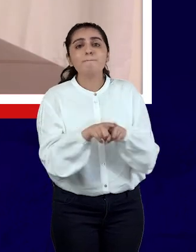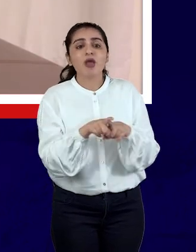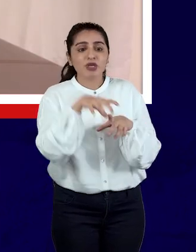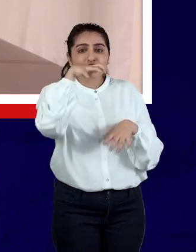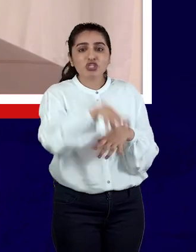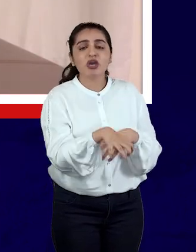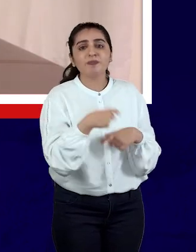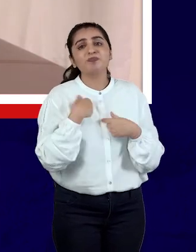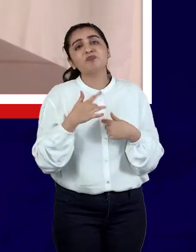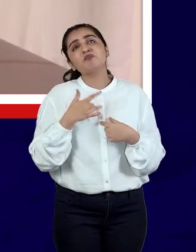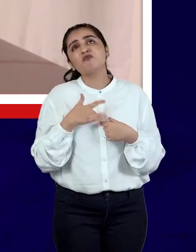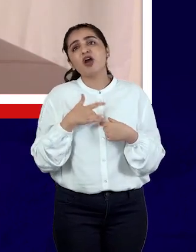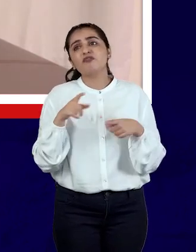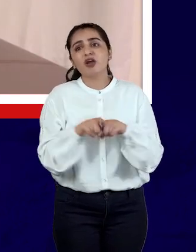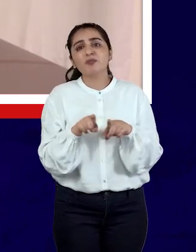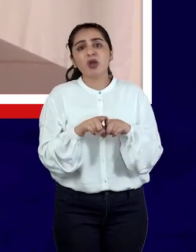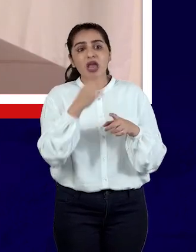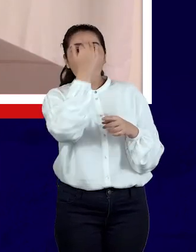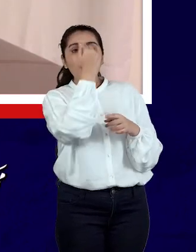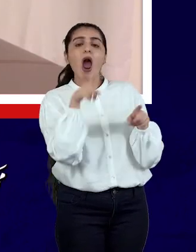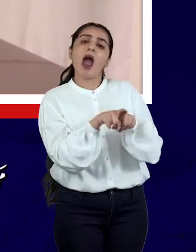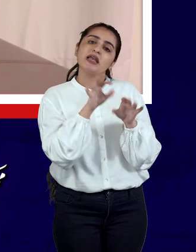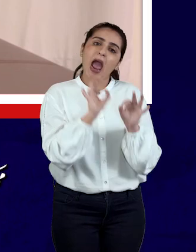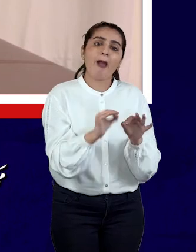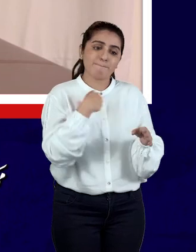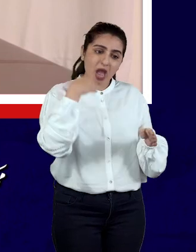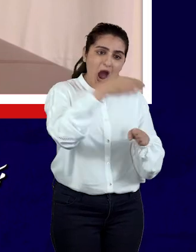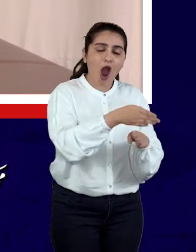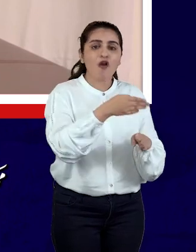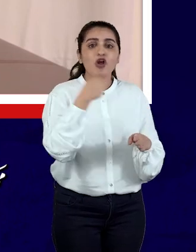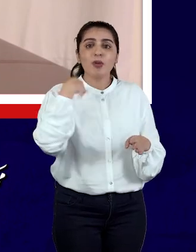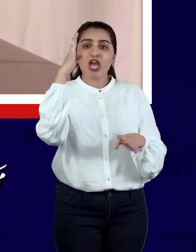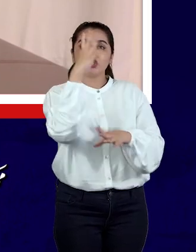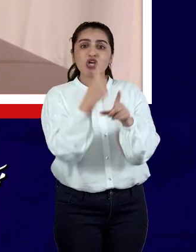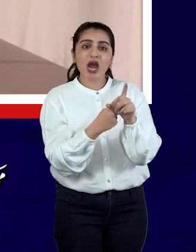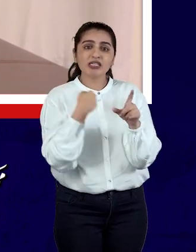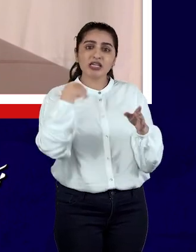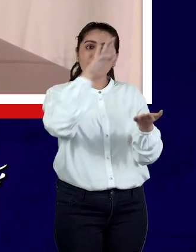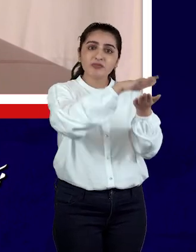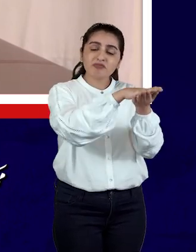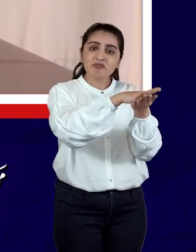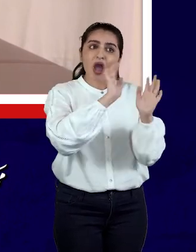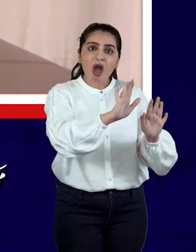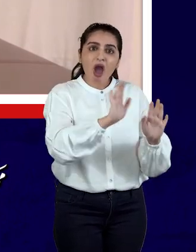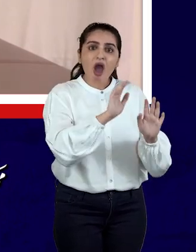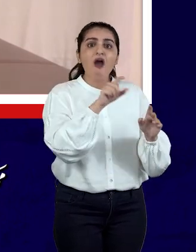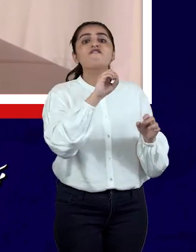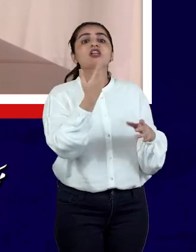me a platform, and I feel like maybe that was my calling. Maybe those 4 years that I spent there was why I am